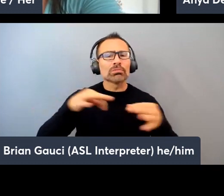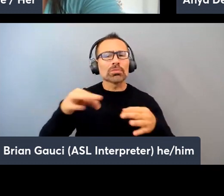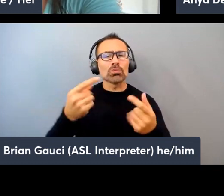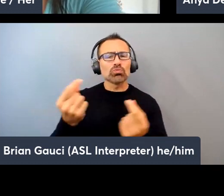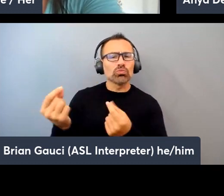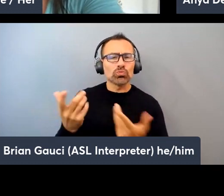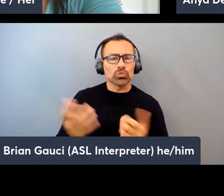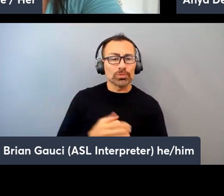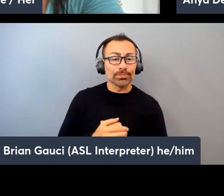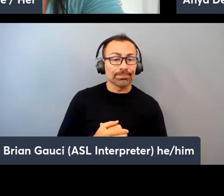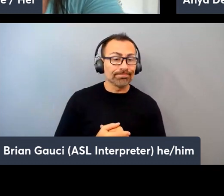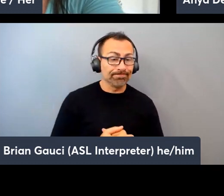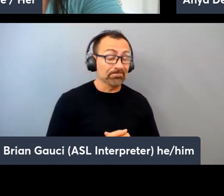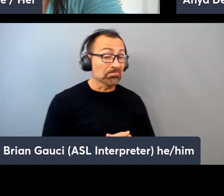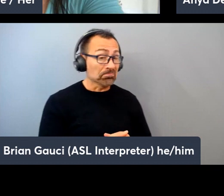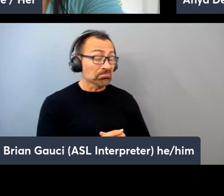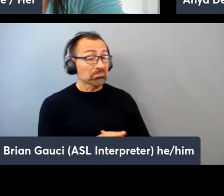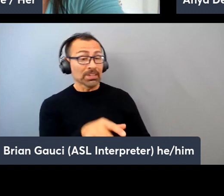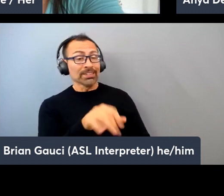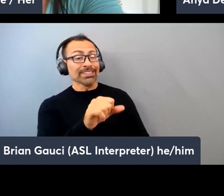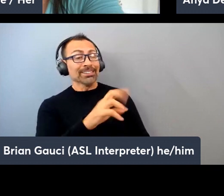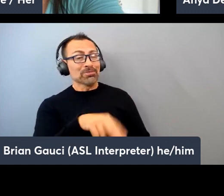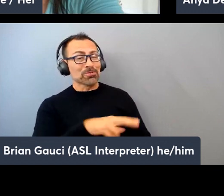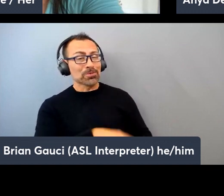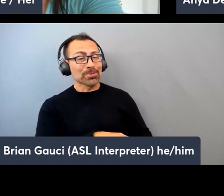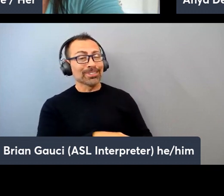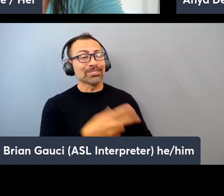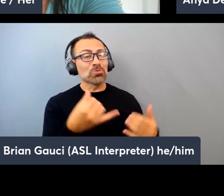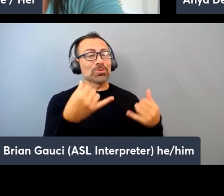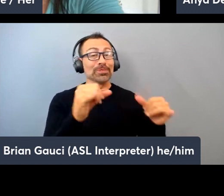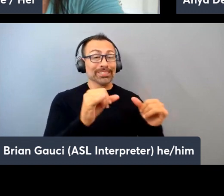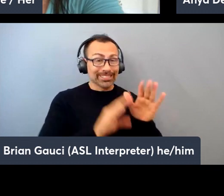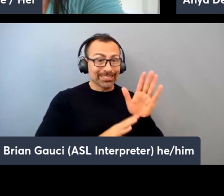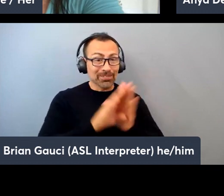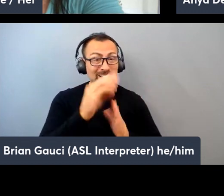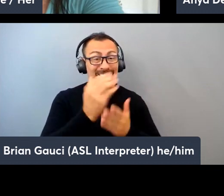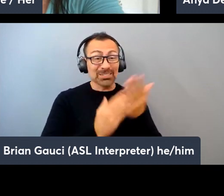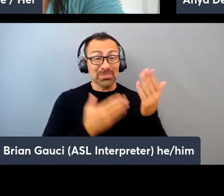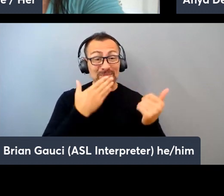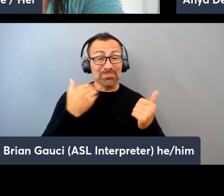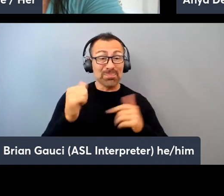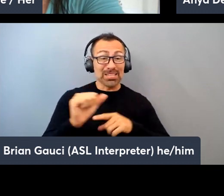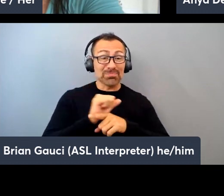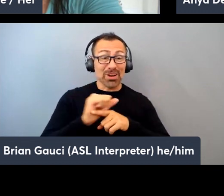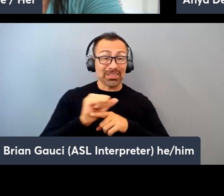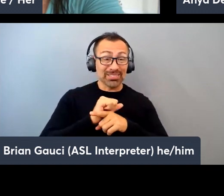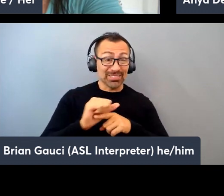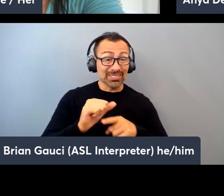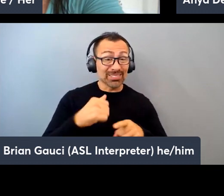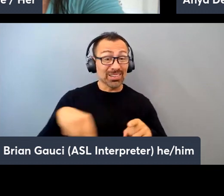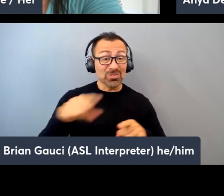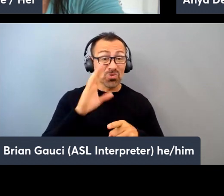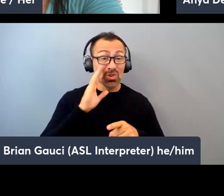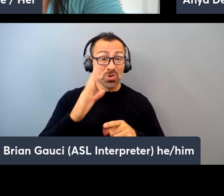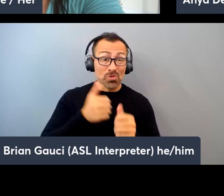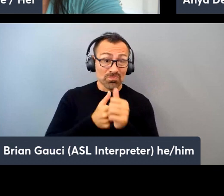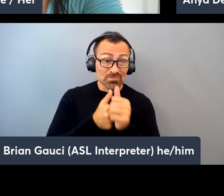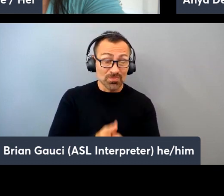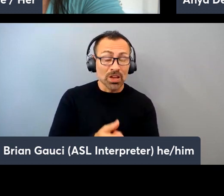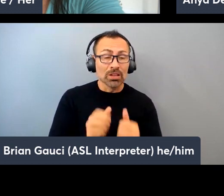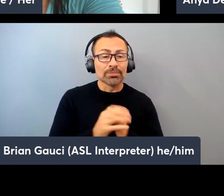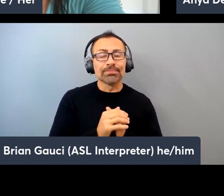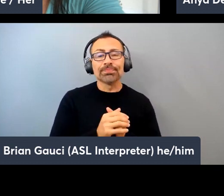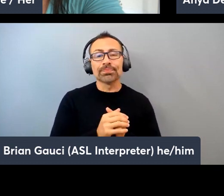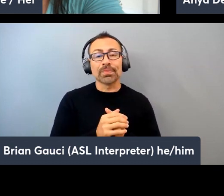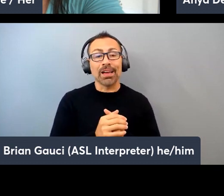course. We are actually are still developing some of those best practices that we're going to be following. Like I mentioned, we're actually